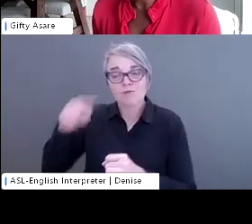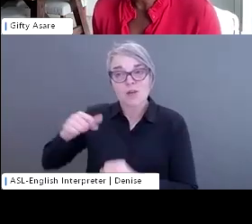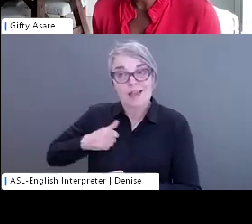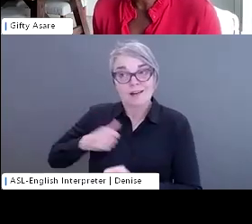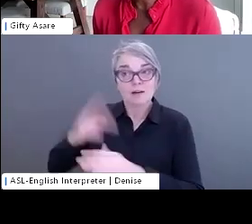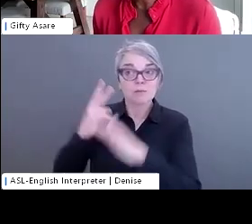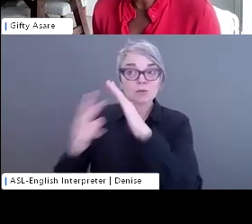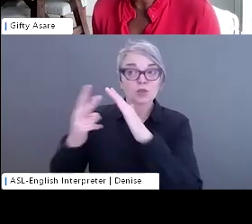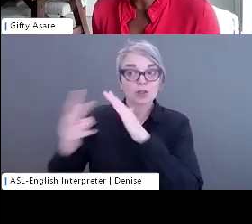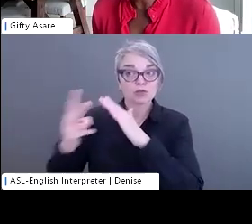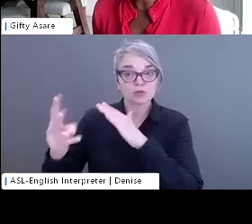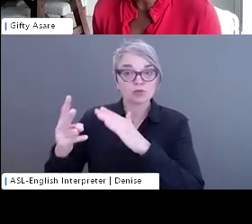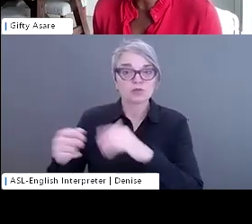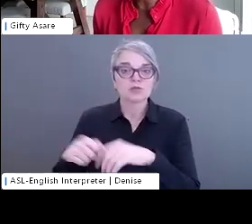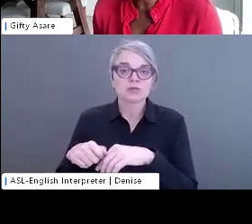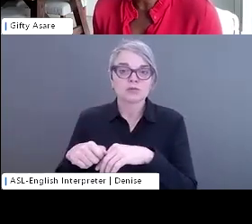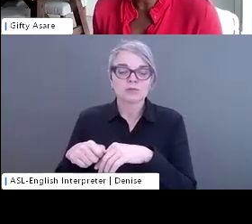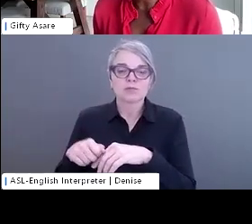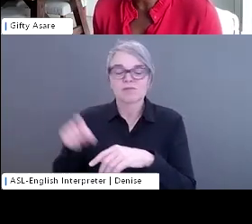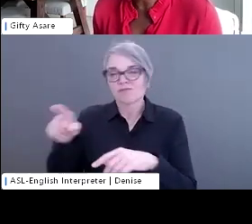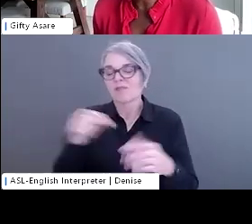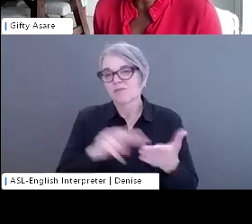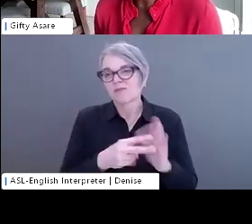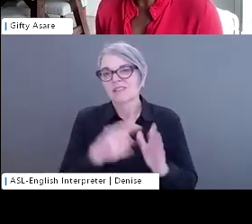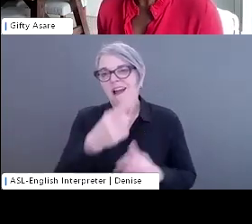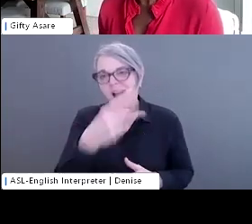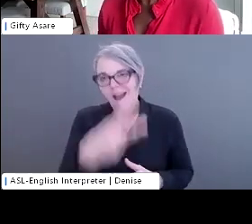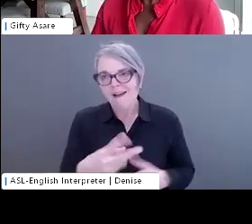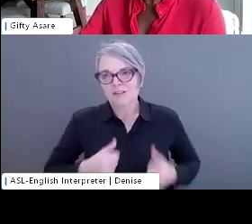essentially half of the survivors were below the poverty